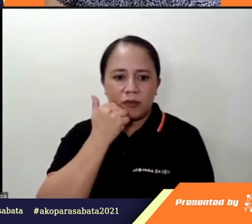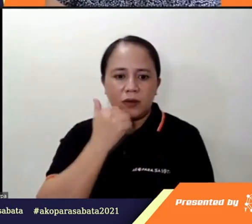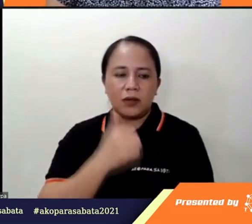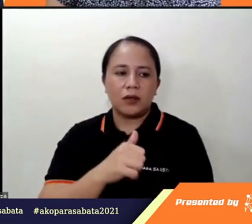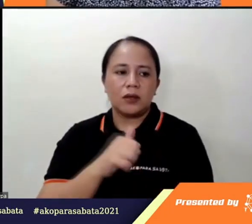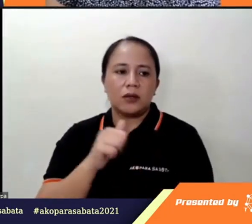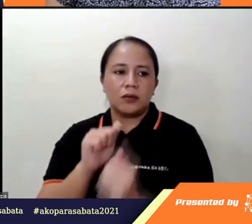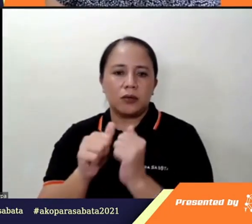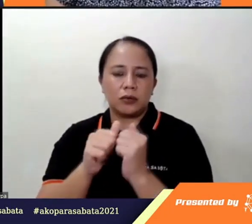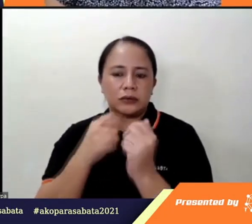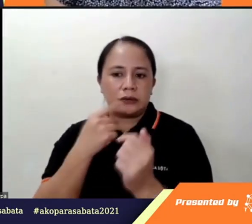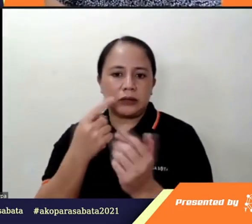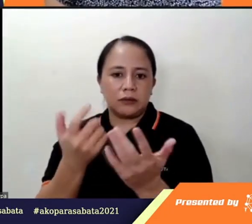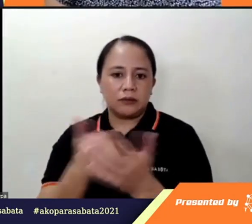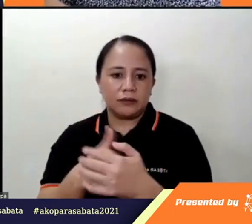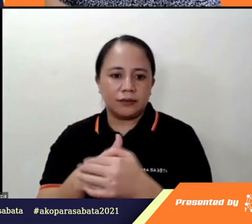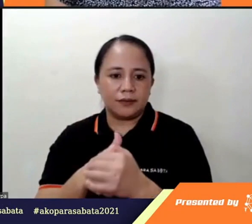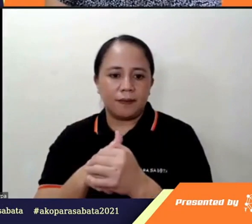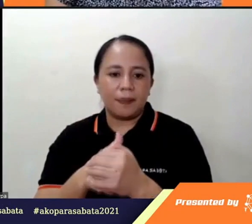tell me otherwise.